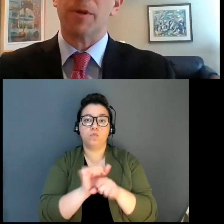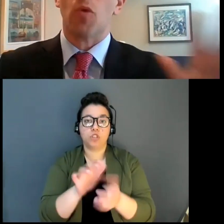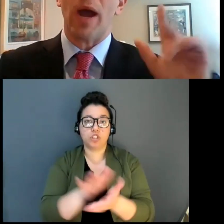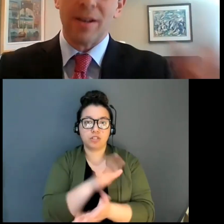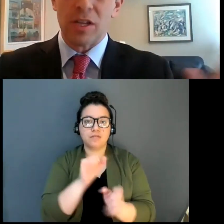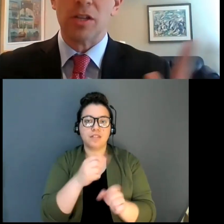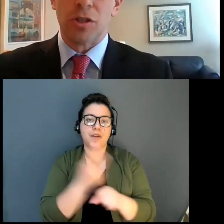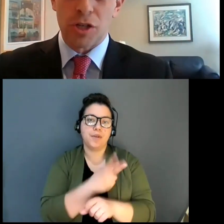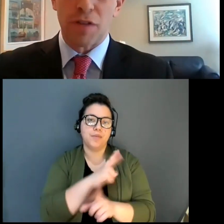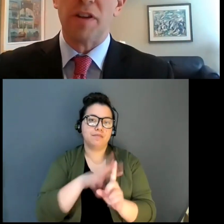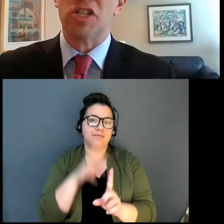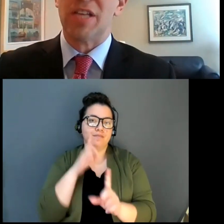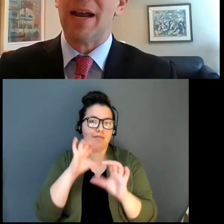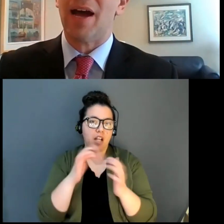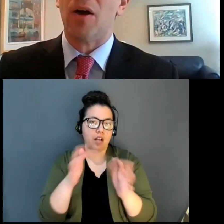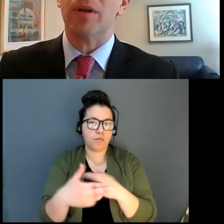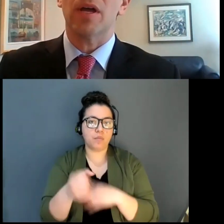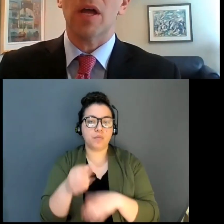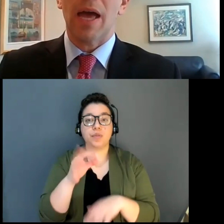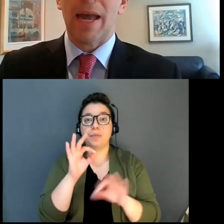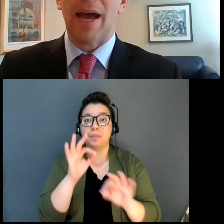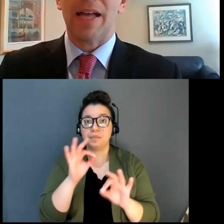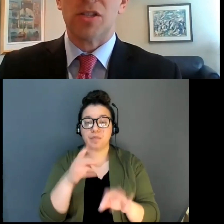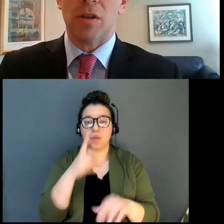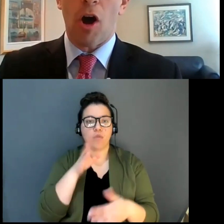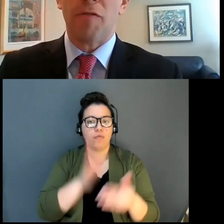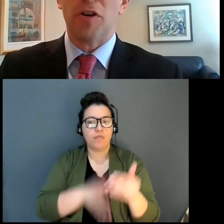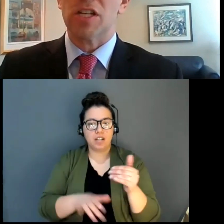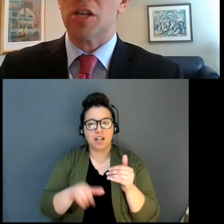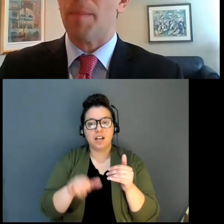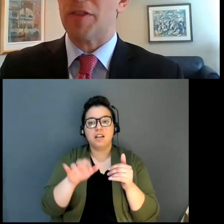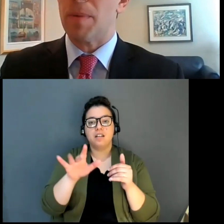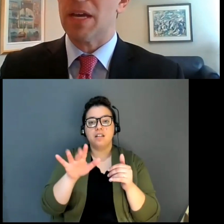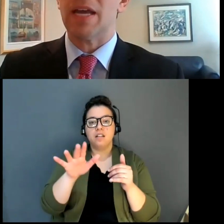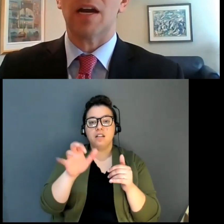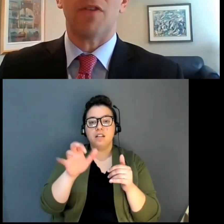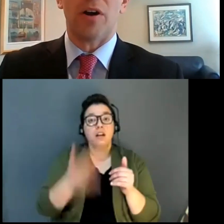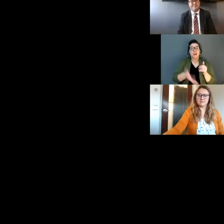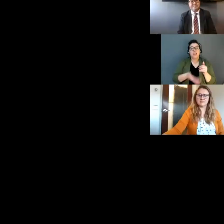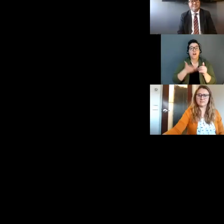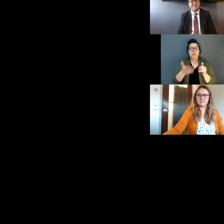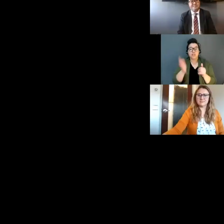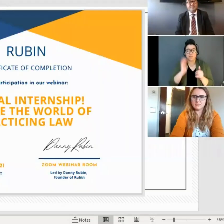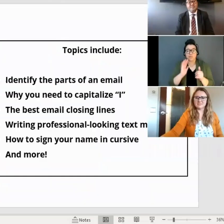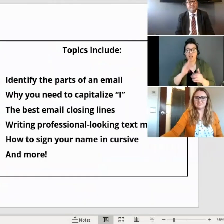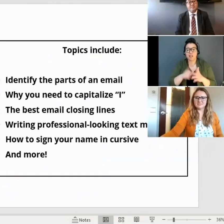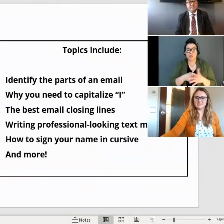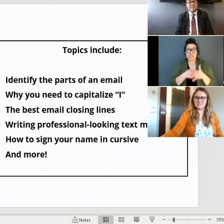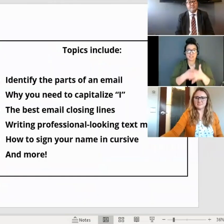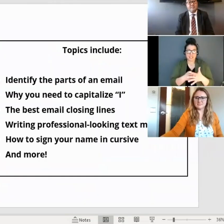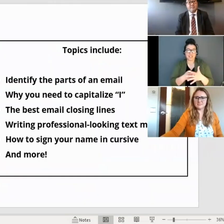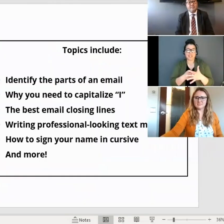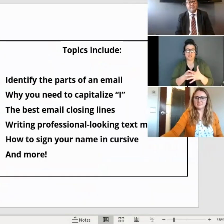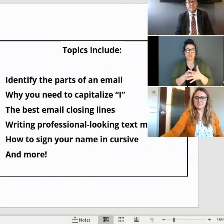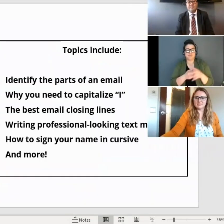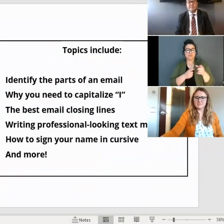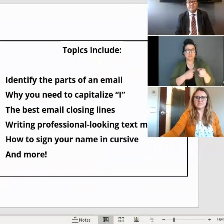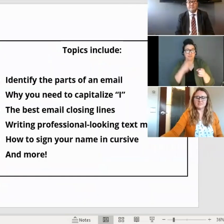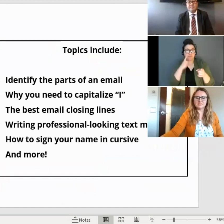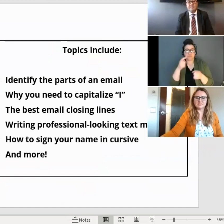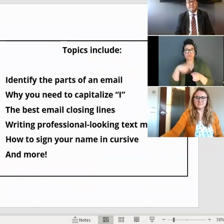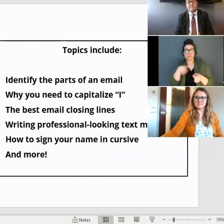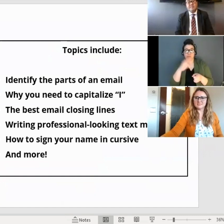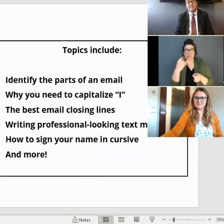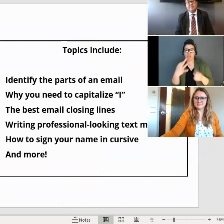use. So that's coming your way. And just to finish that out, and I had offered this up at the beginning of our time, for those of you who missed